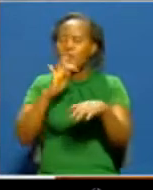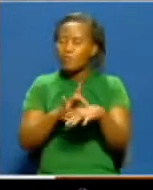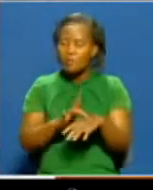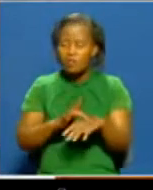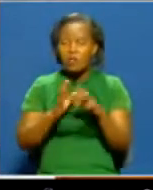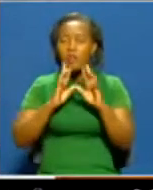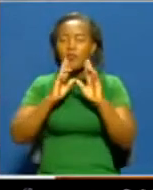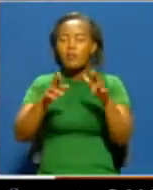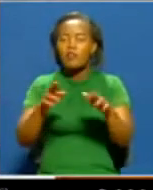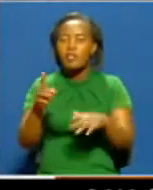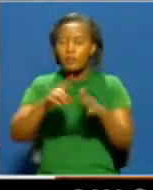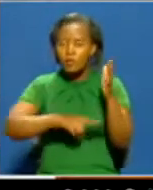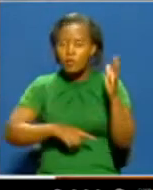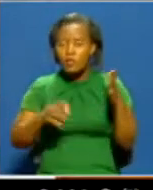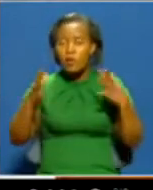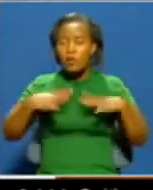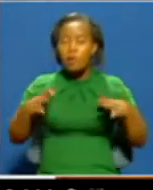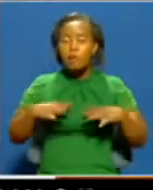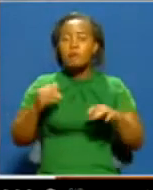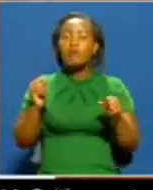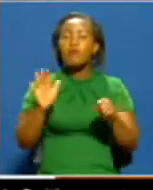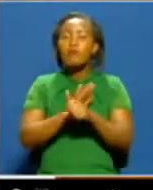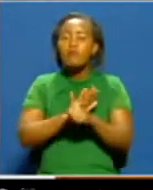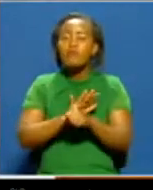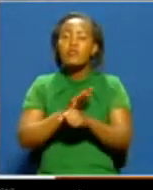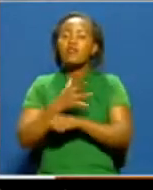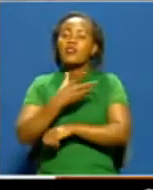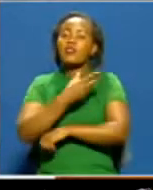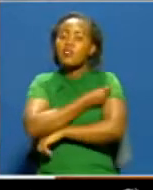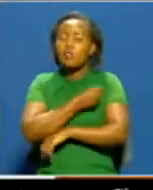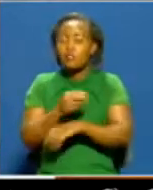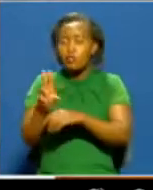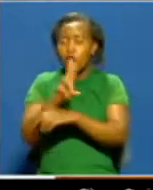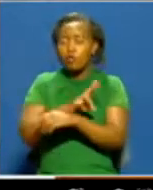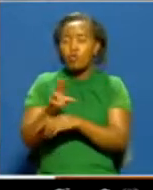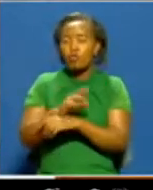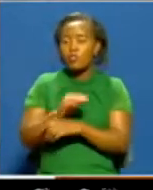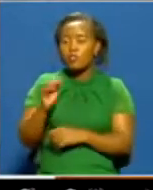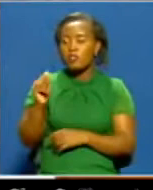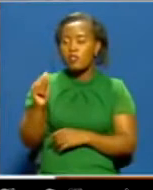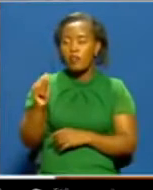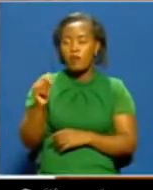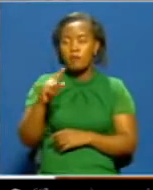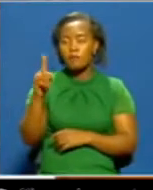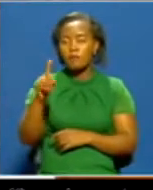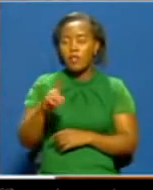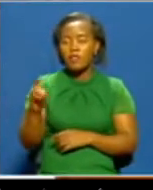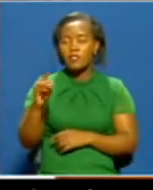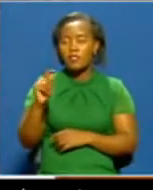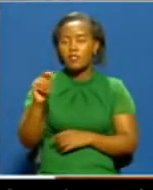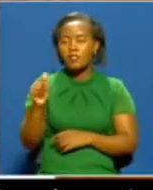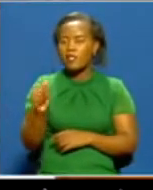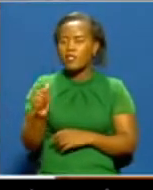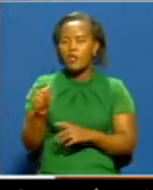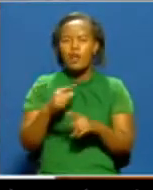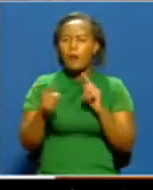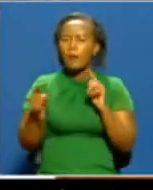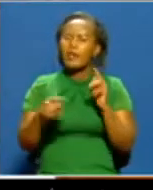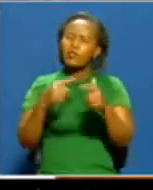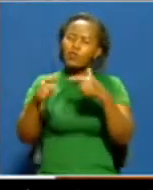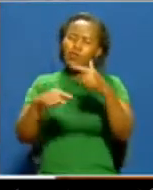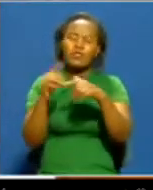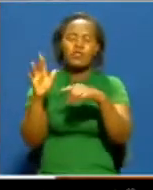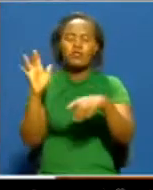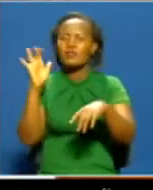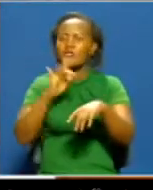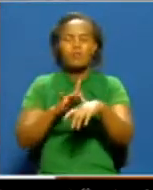the people fully vaccinated using the AstraZeneca are still badly being affected by the pandemic, and others have even